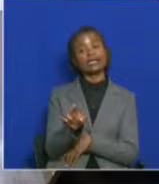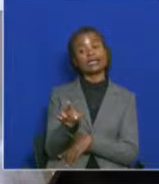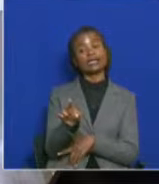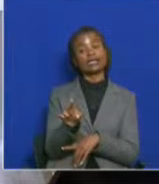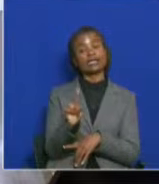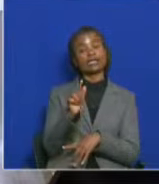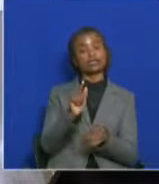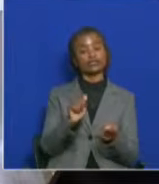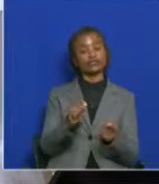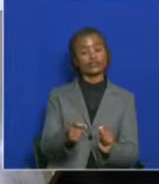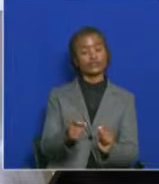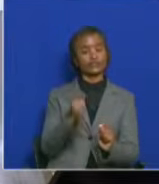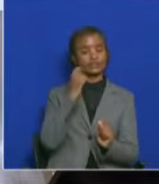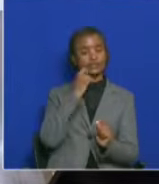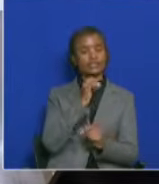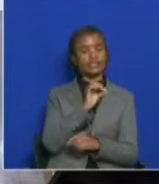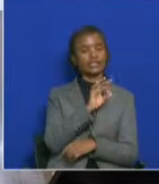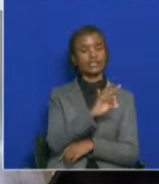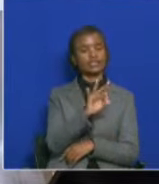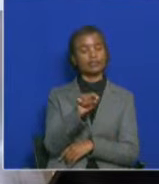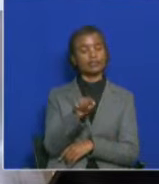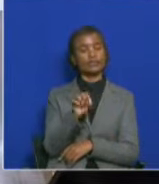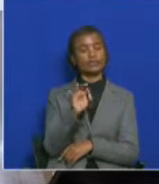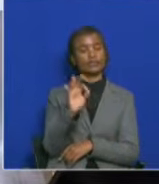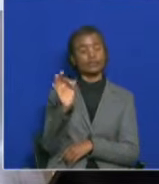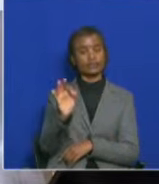33.3%, et cetera.